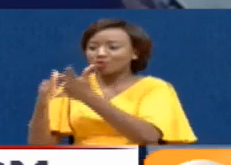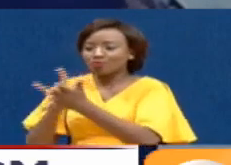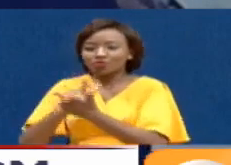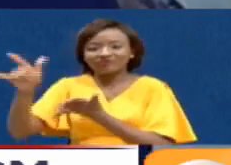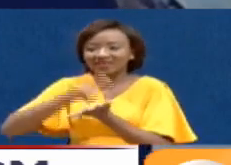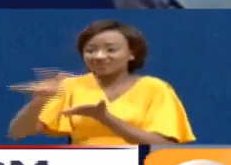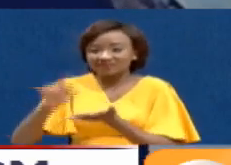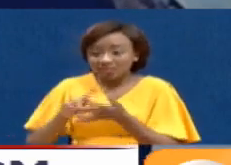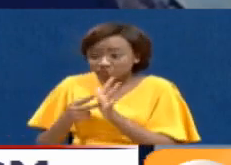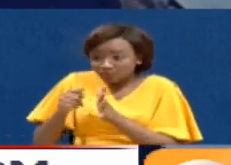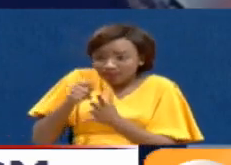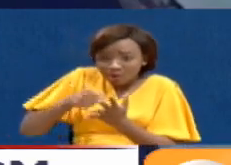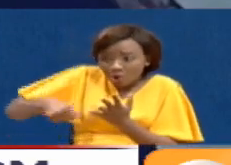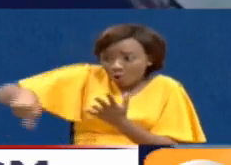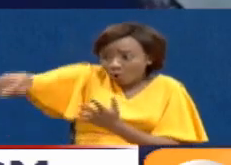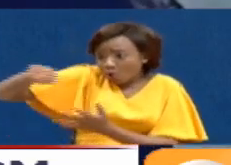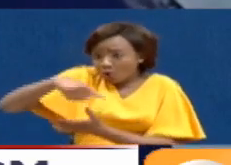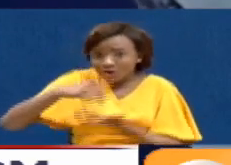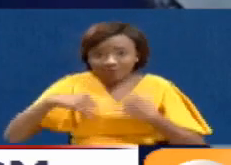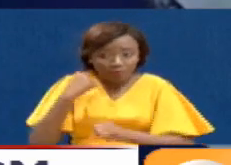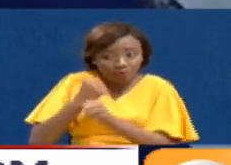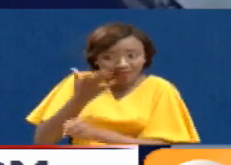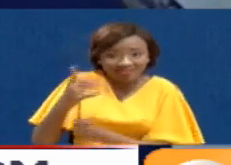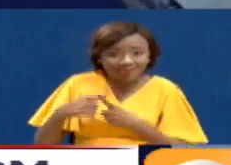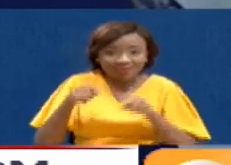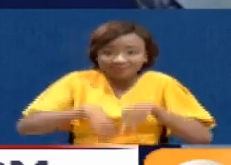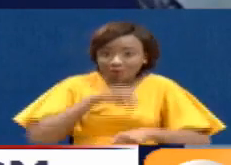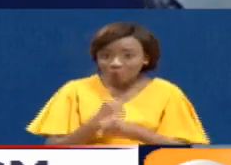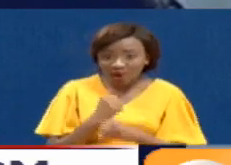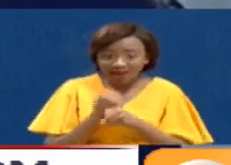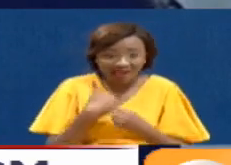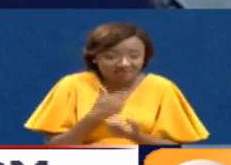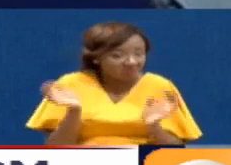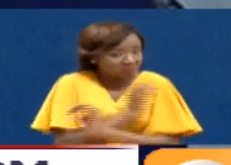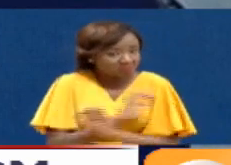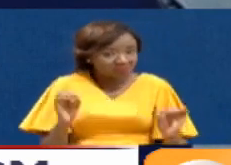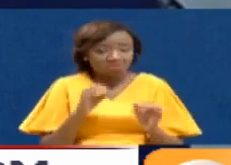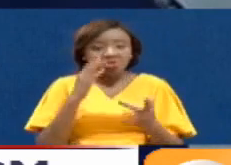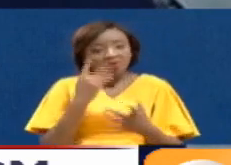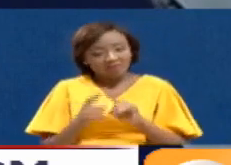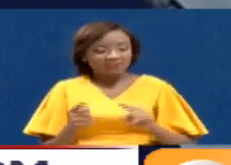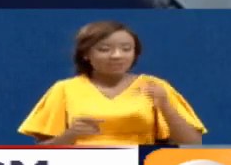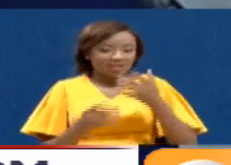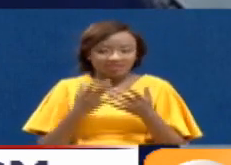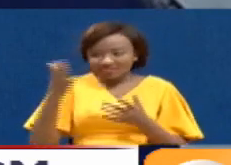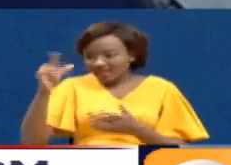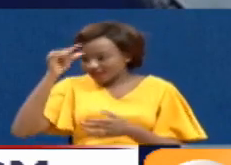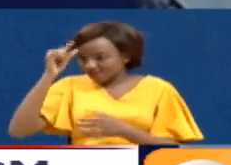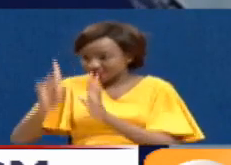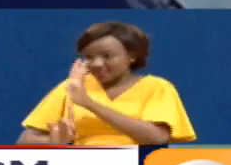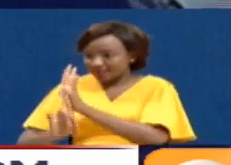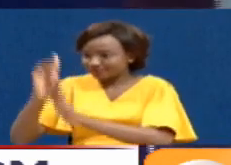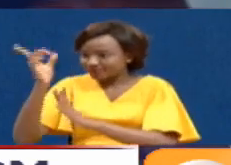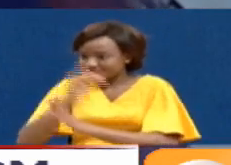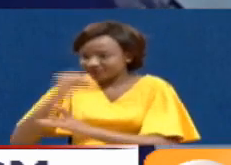representing unemployed people. It is true that there are people with pain. Government in a developing country